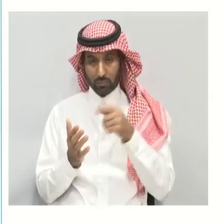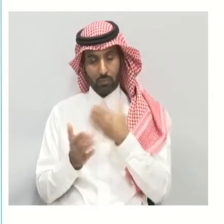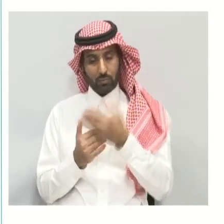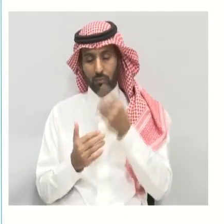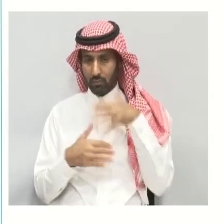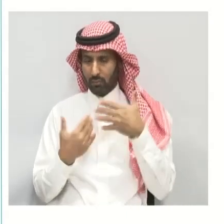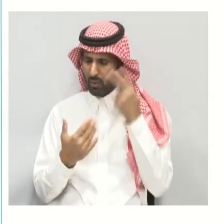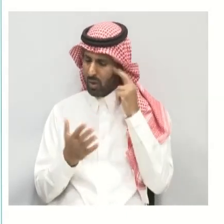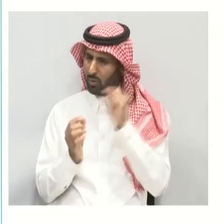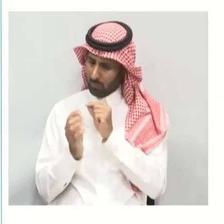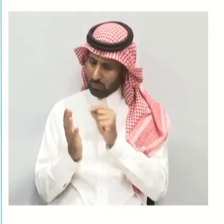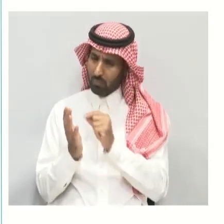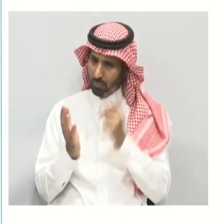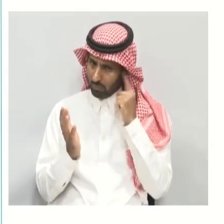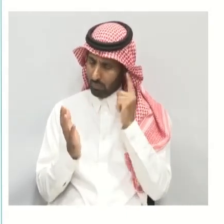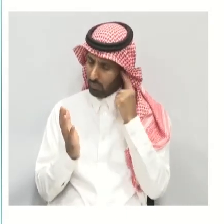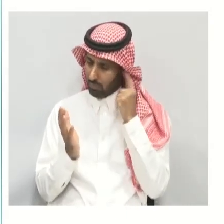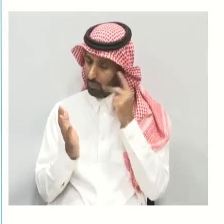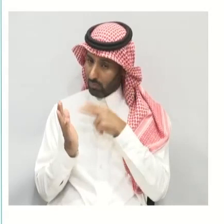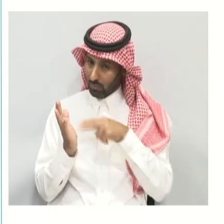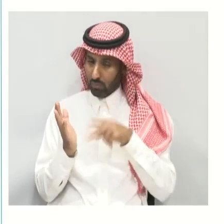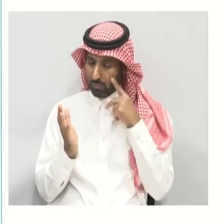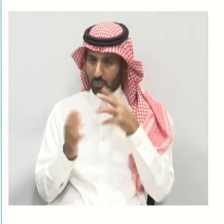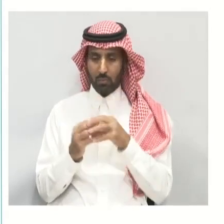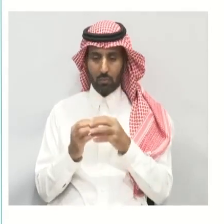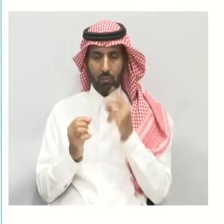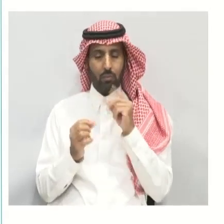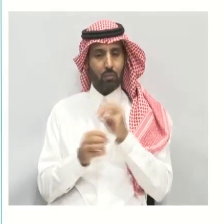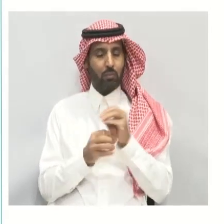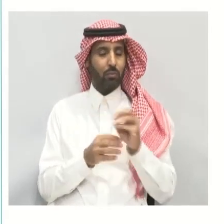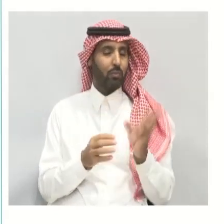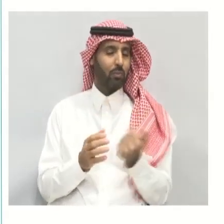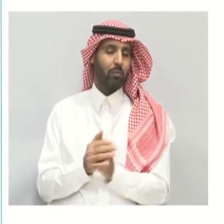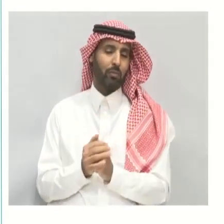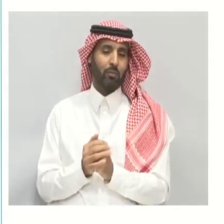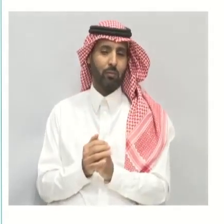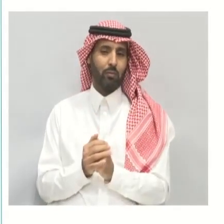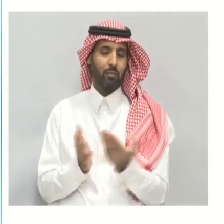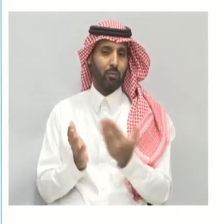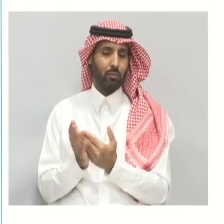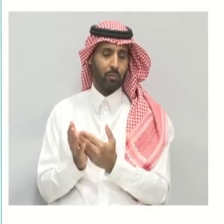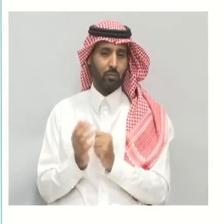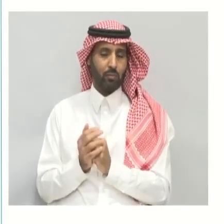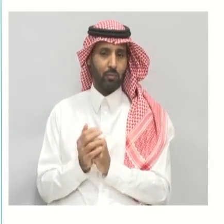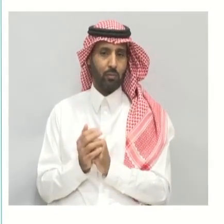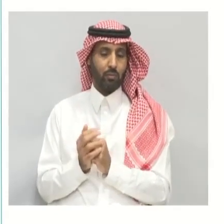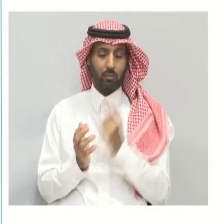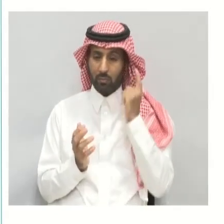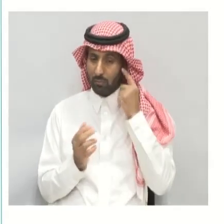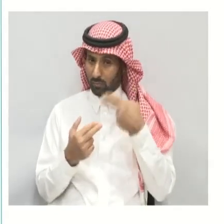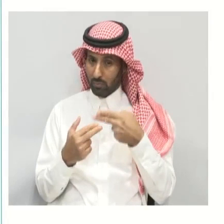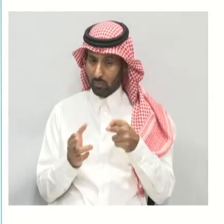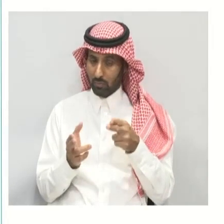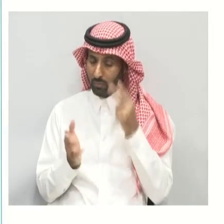you try to follow with me, and we will explain the meaning as we go on. So now let's